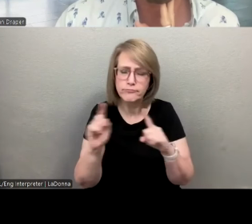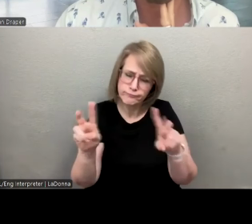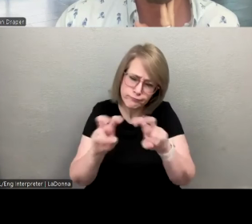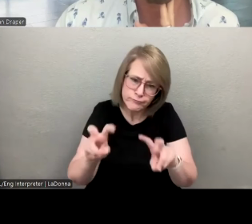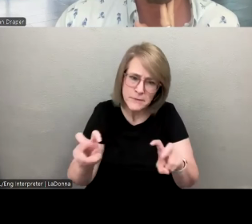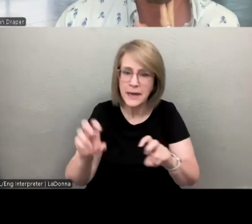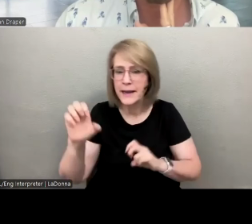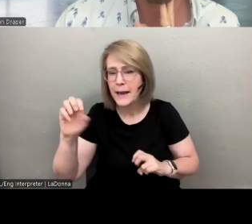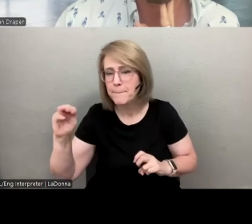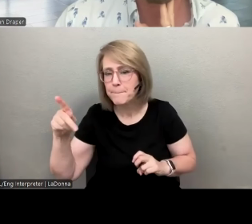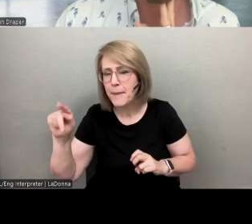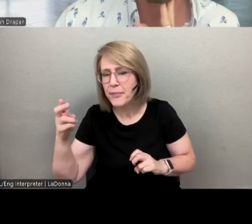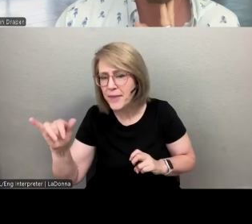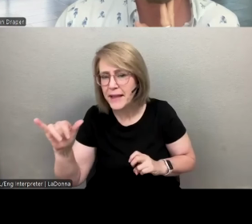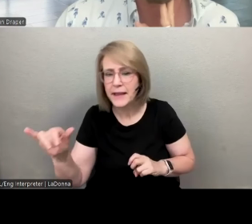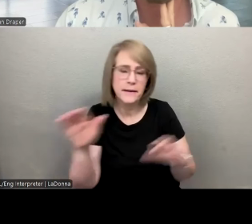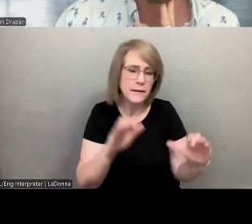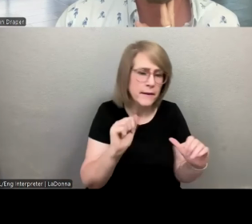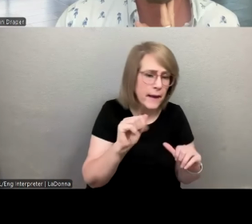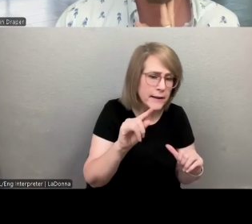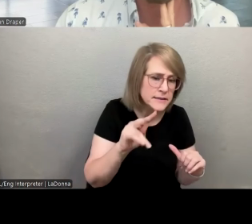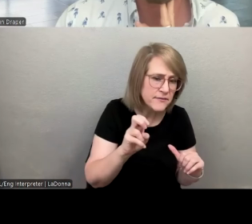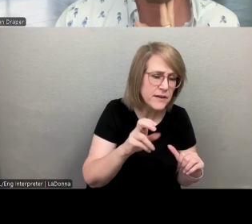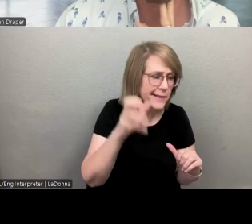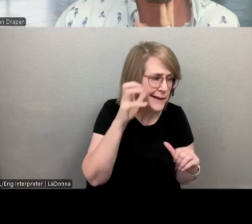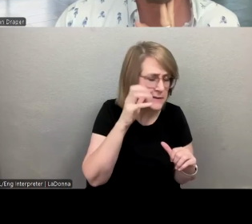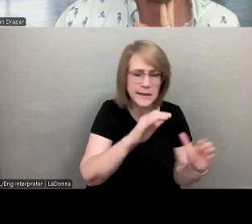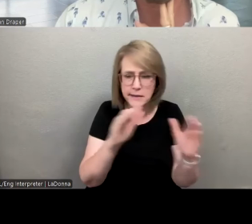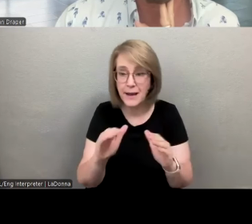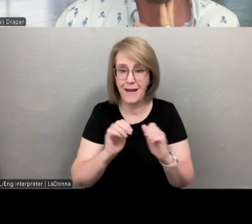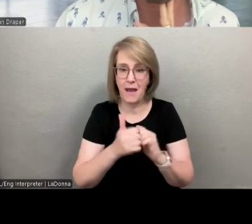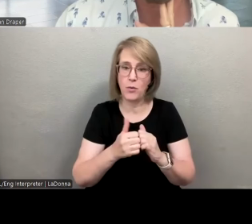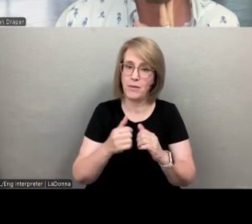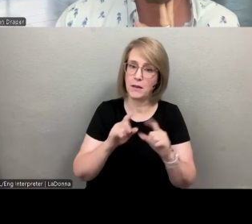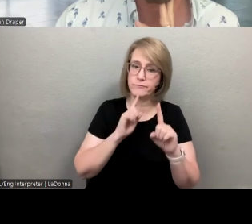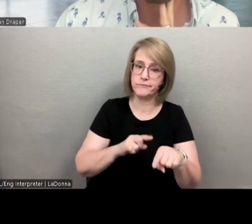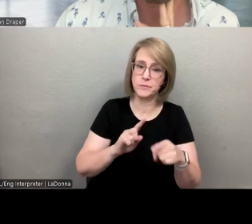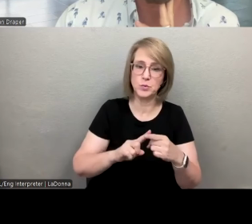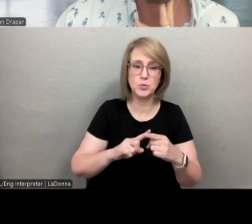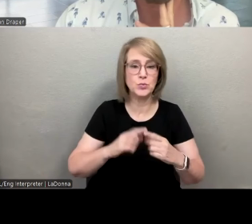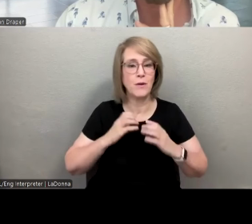that corresponded to client satisfaction, retention, changes in distress.